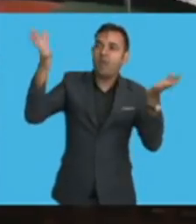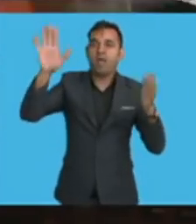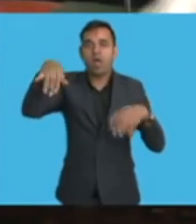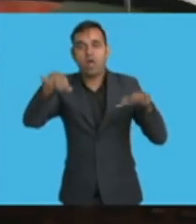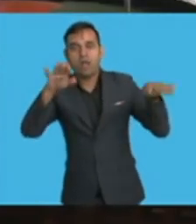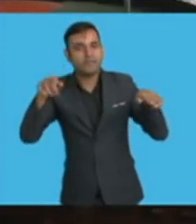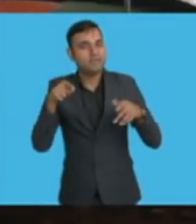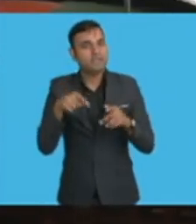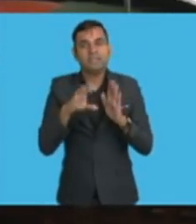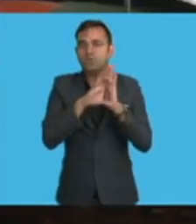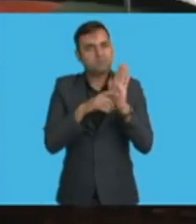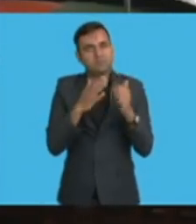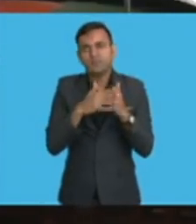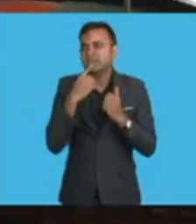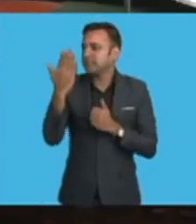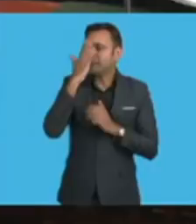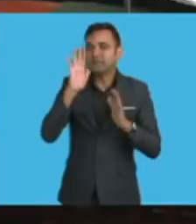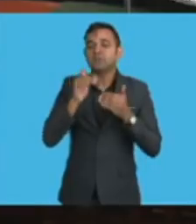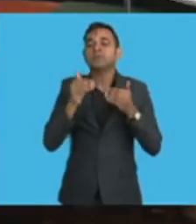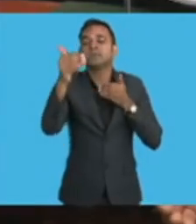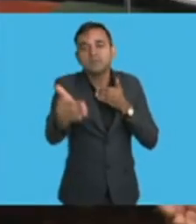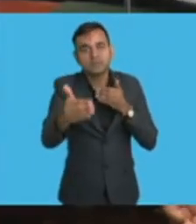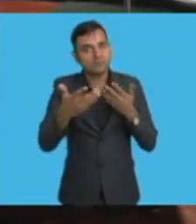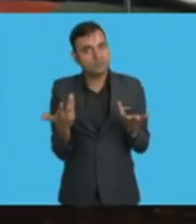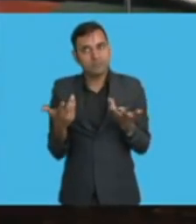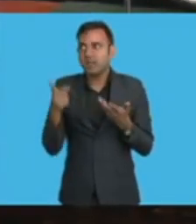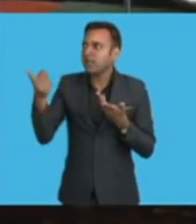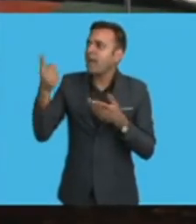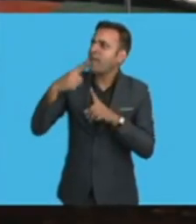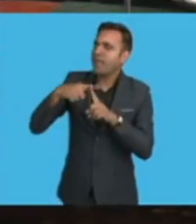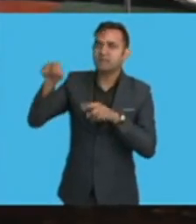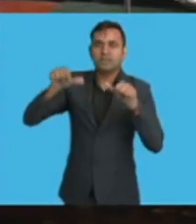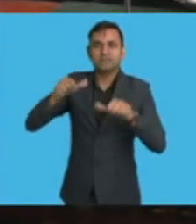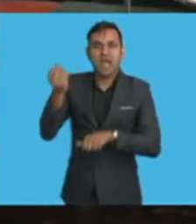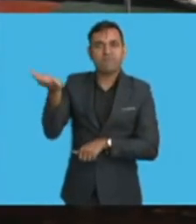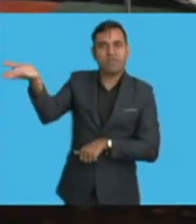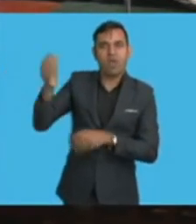not arisen yet. There is no vacancy yet, Madam Speaker.